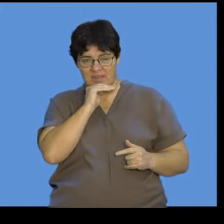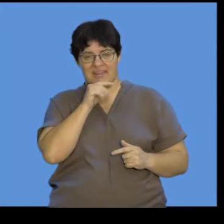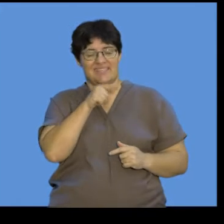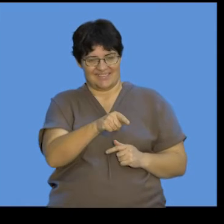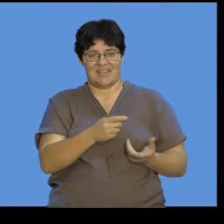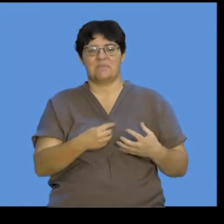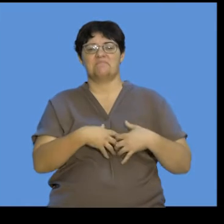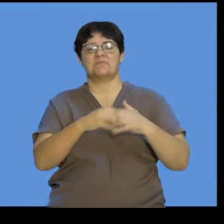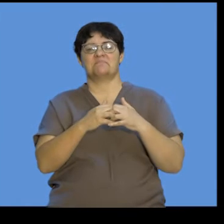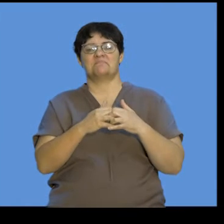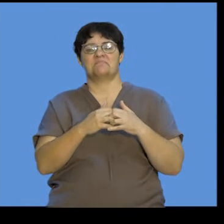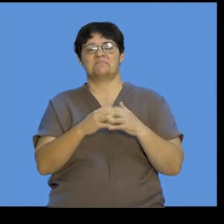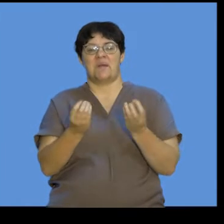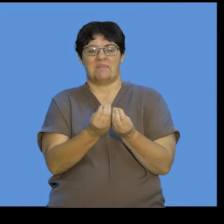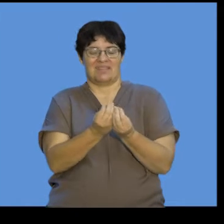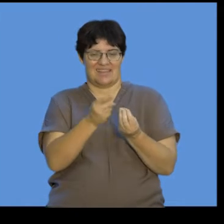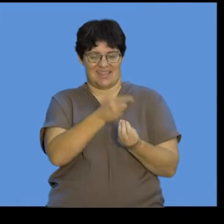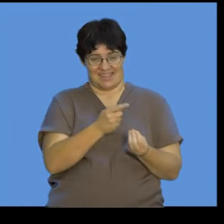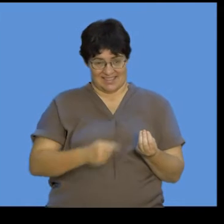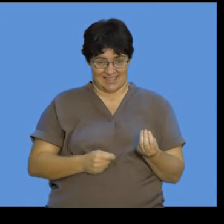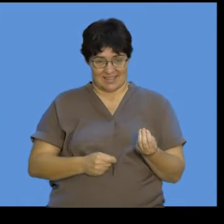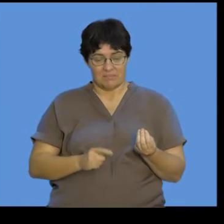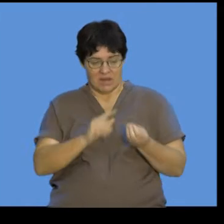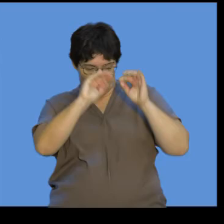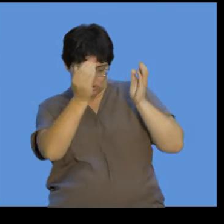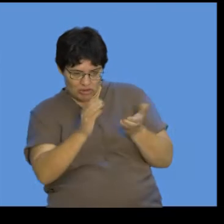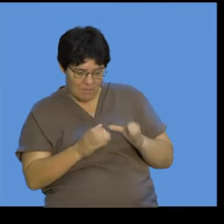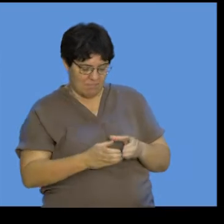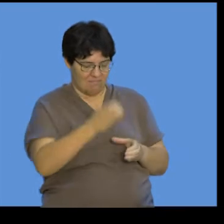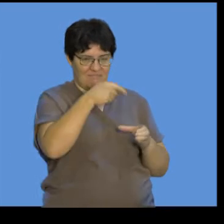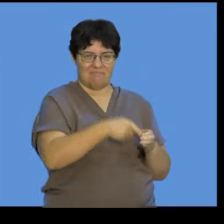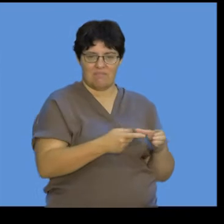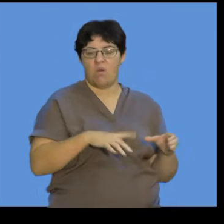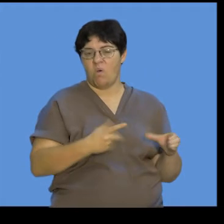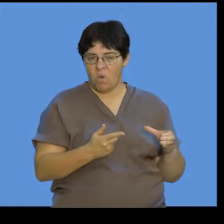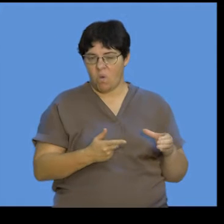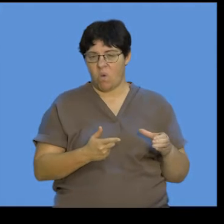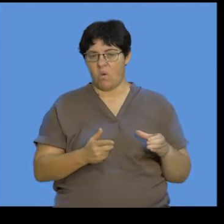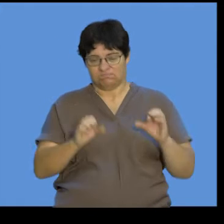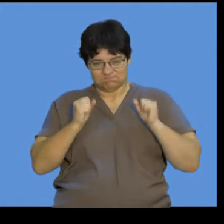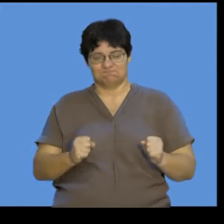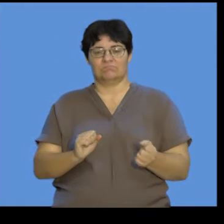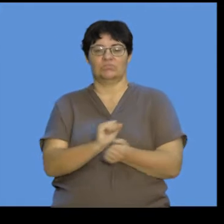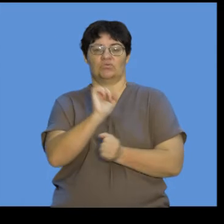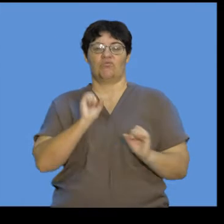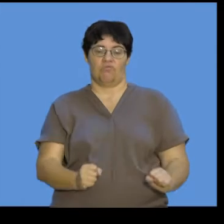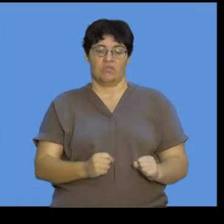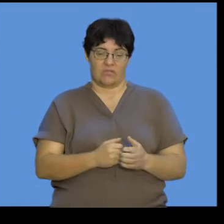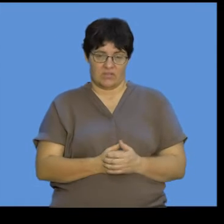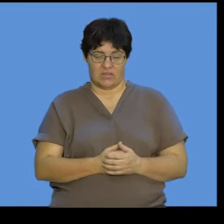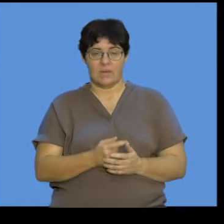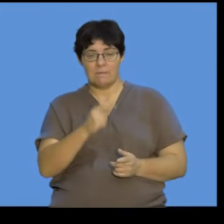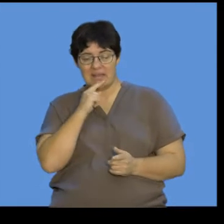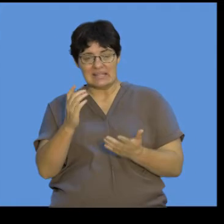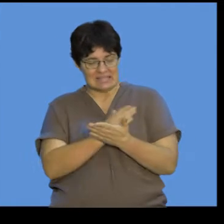of matter, taking the shape of the container or having a definite shape. It means there is something or forces that